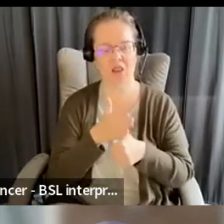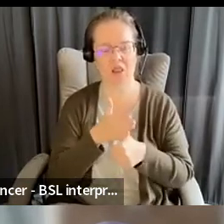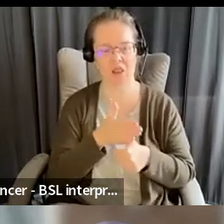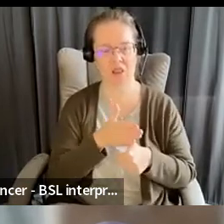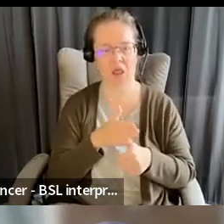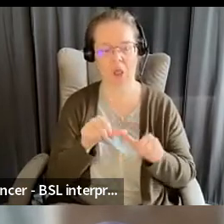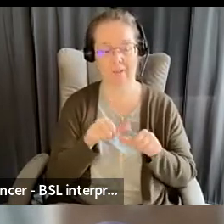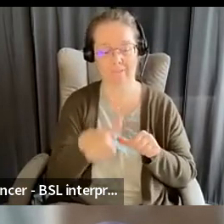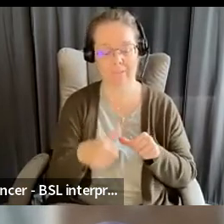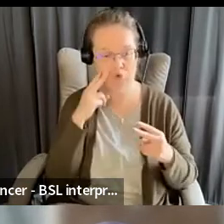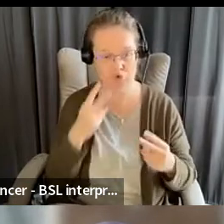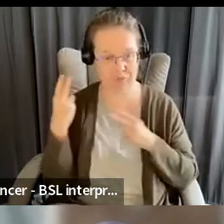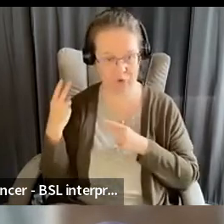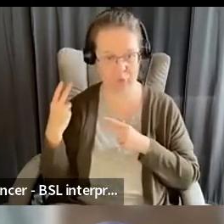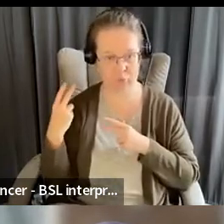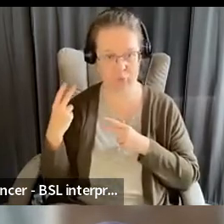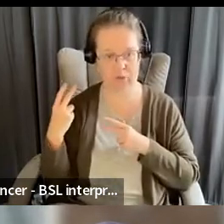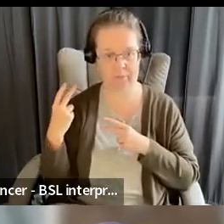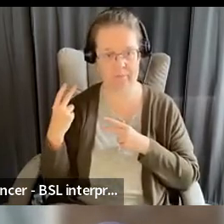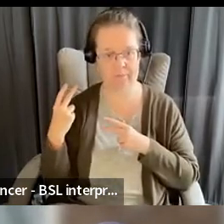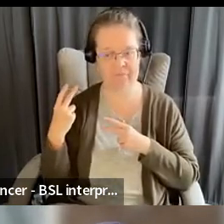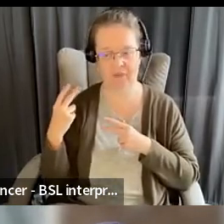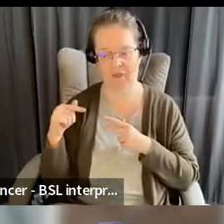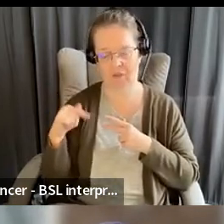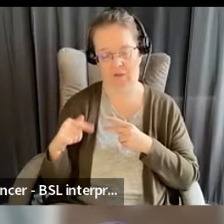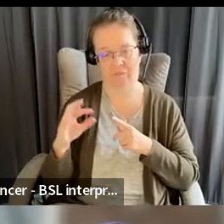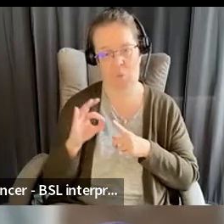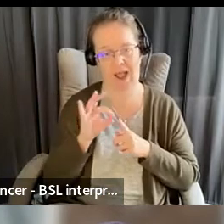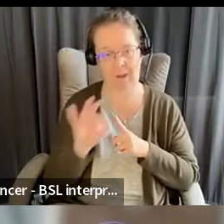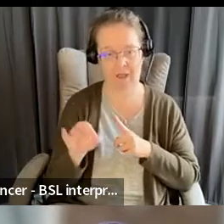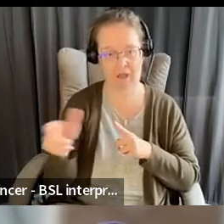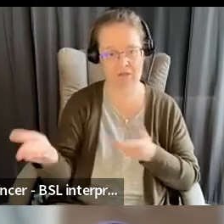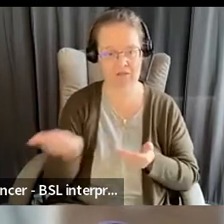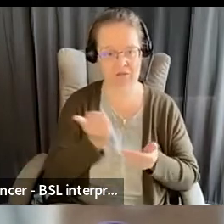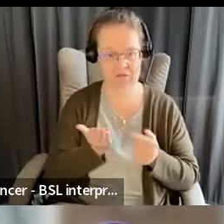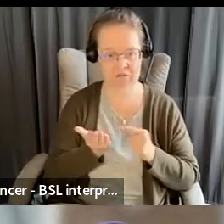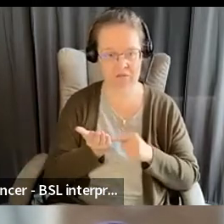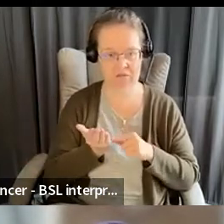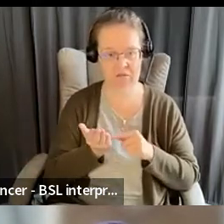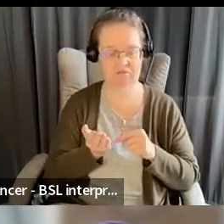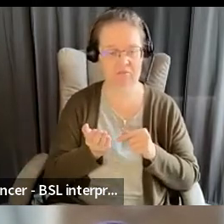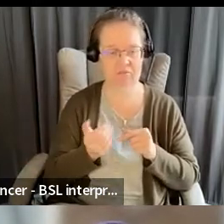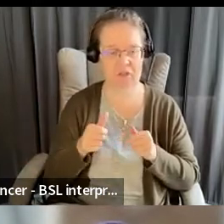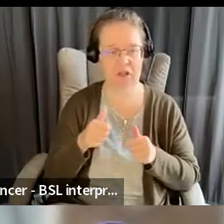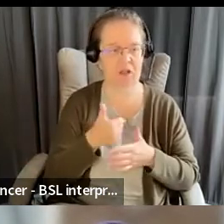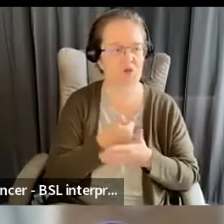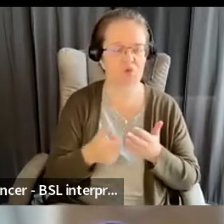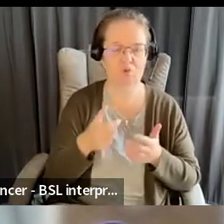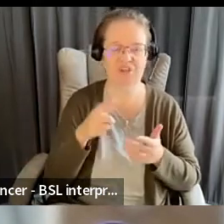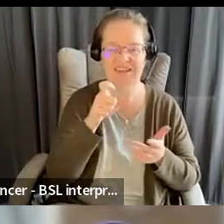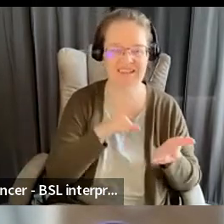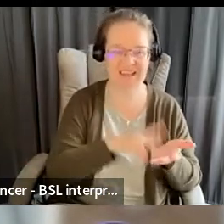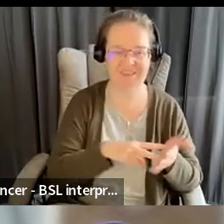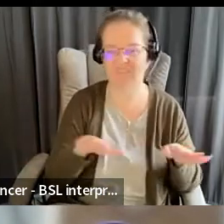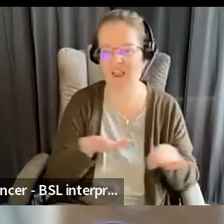post review of an application, which would be normally a CV, potentially a covering letter, and